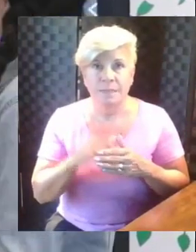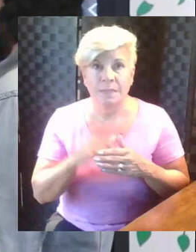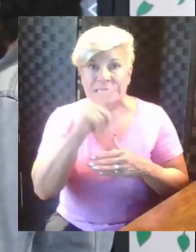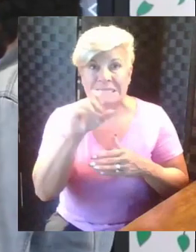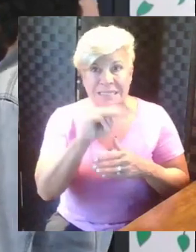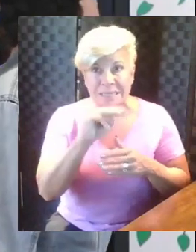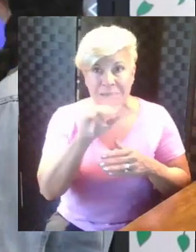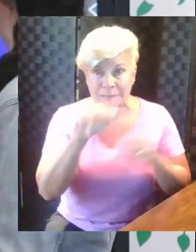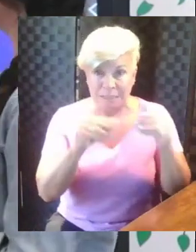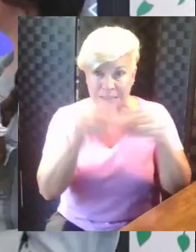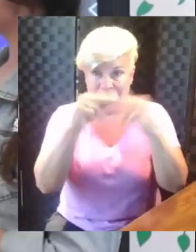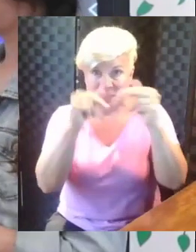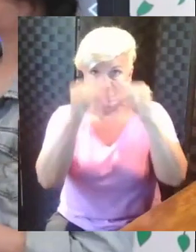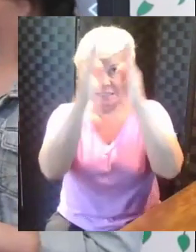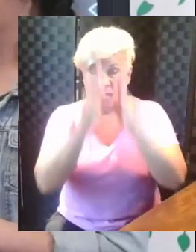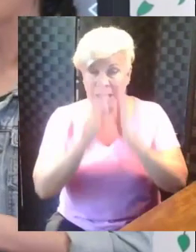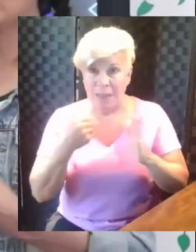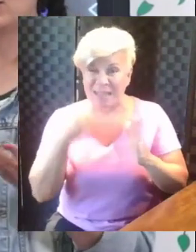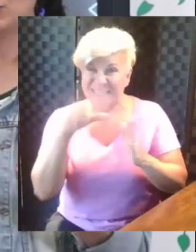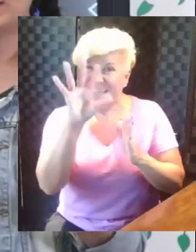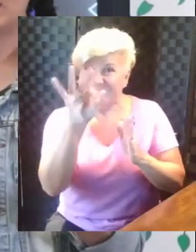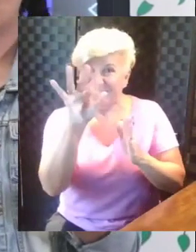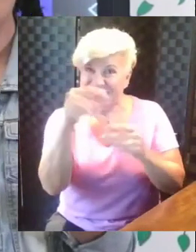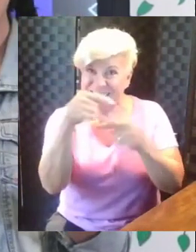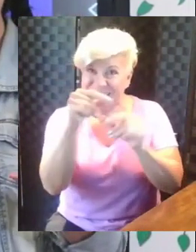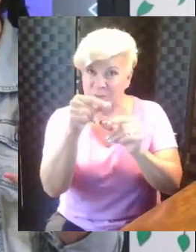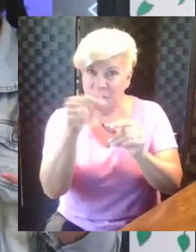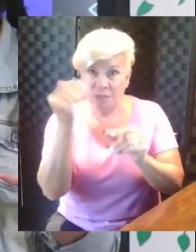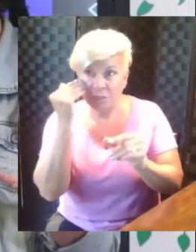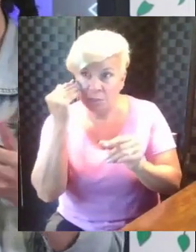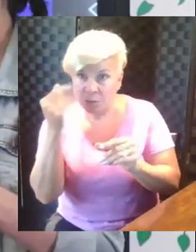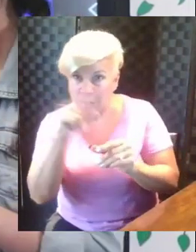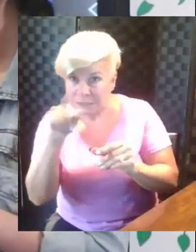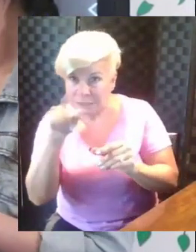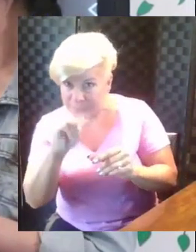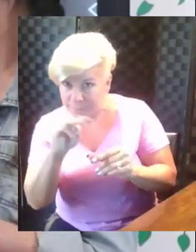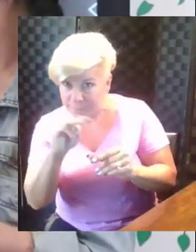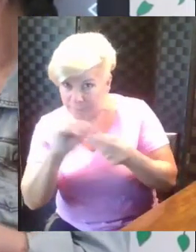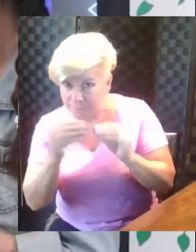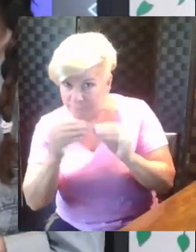Zim's tower has 19 blocks. So do we know Zim's number?